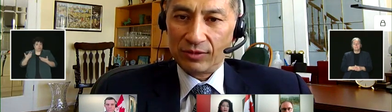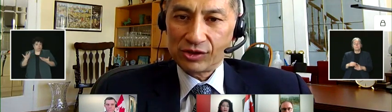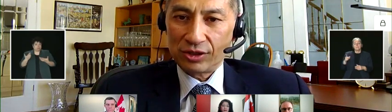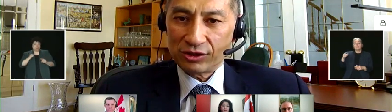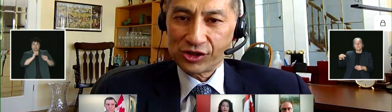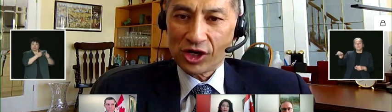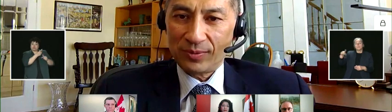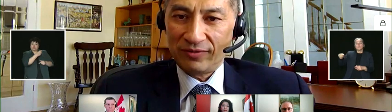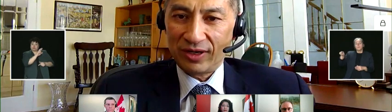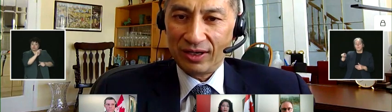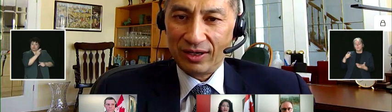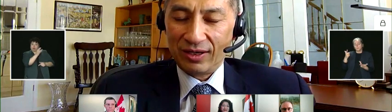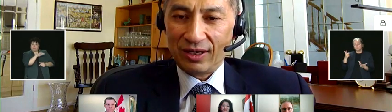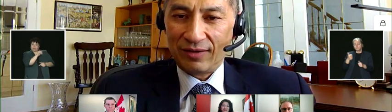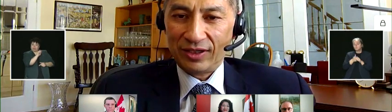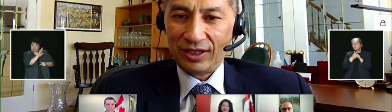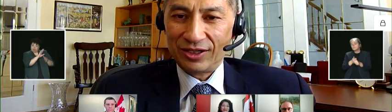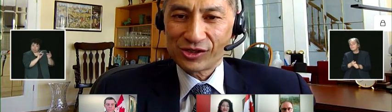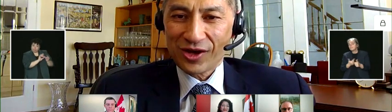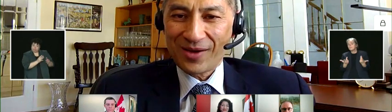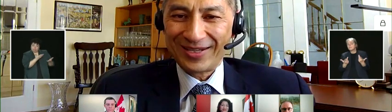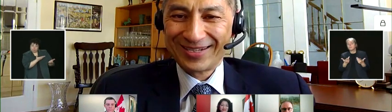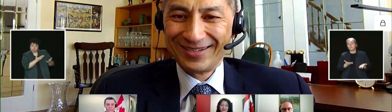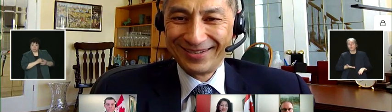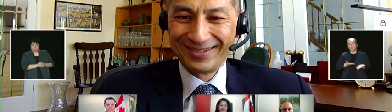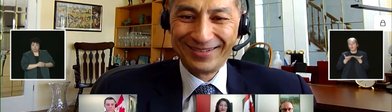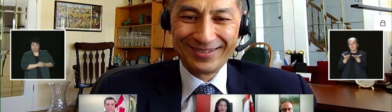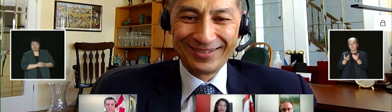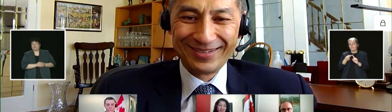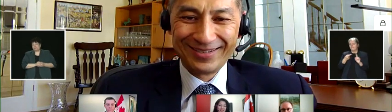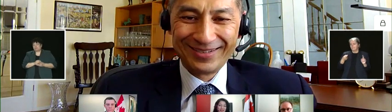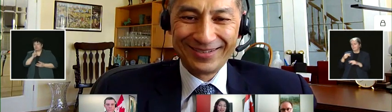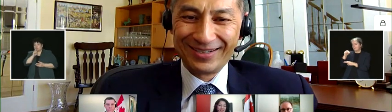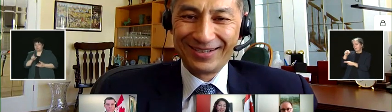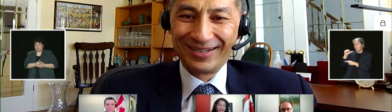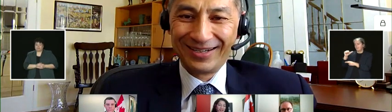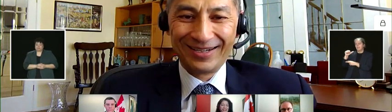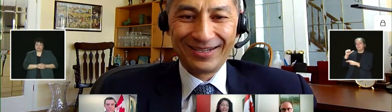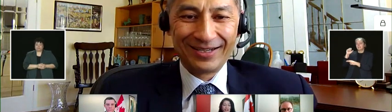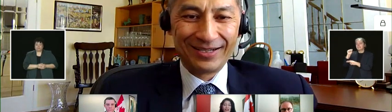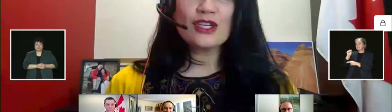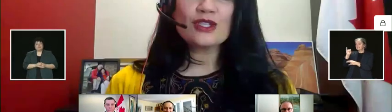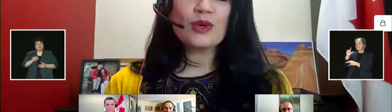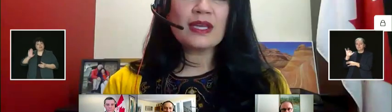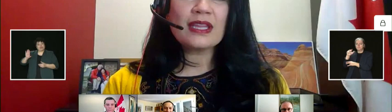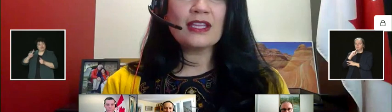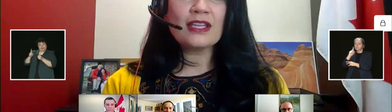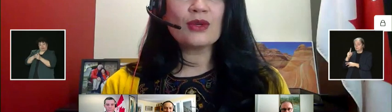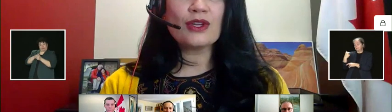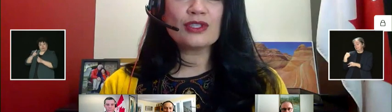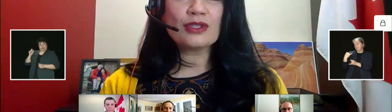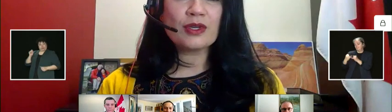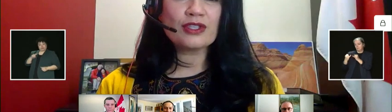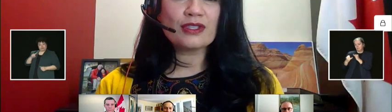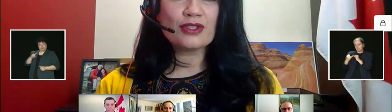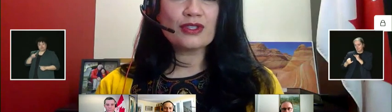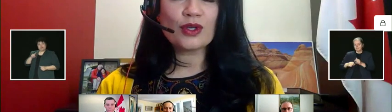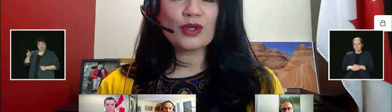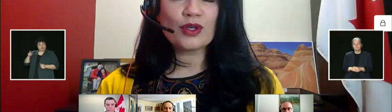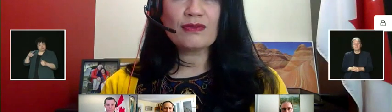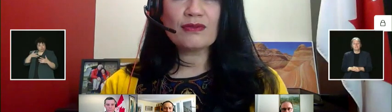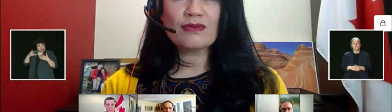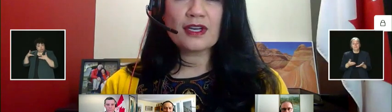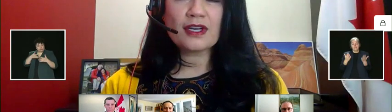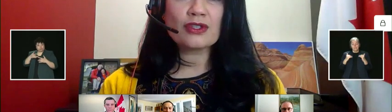I'm sure Dr. Sharma, if you have any additional comments? Sure. Thanks, Harold. So the original question in terms